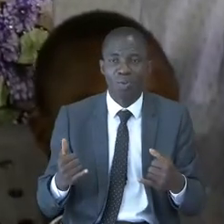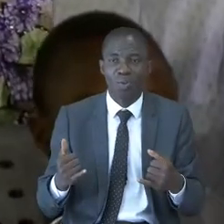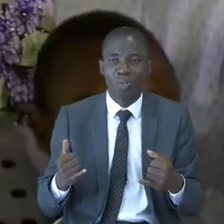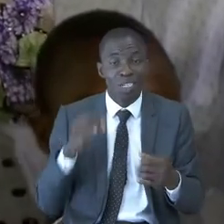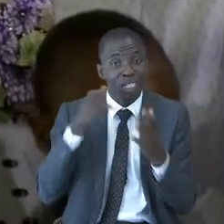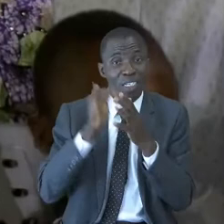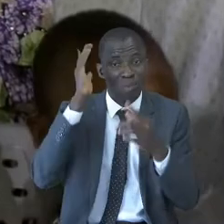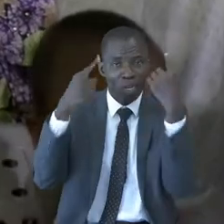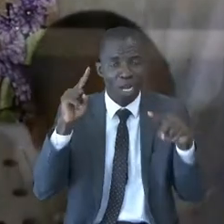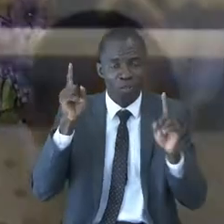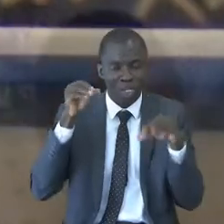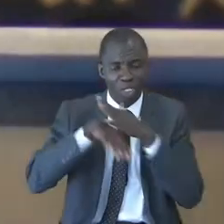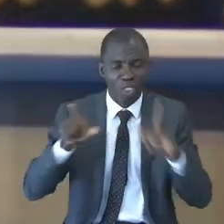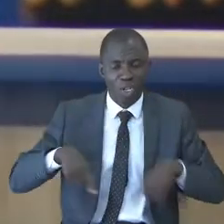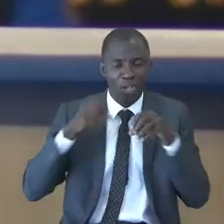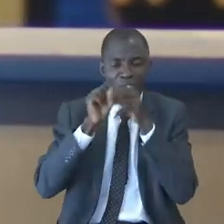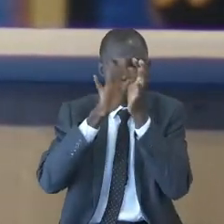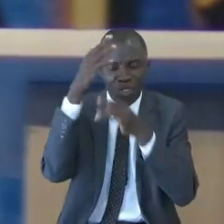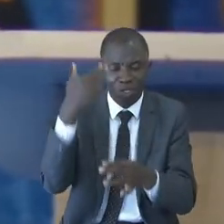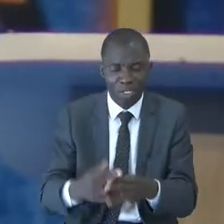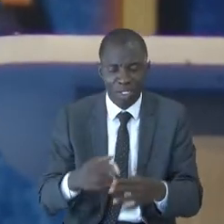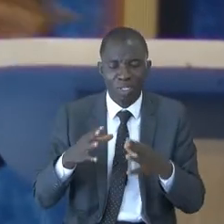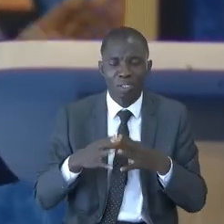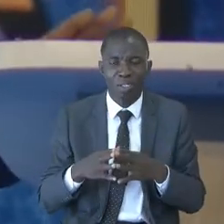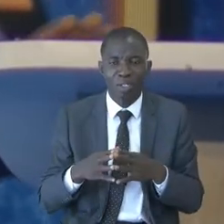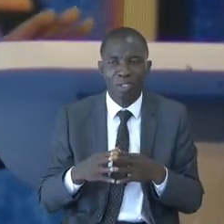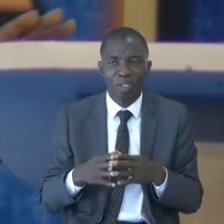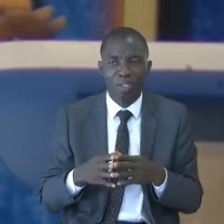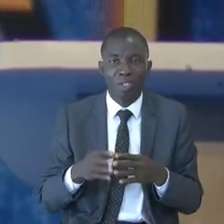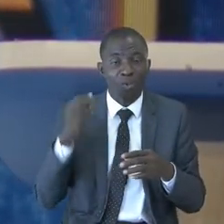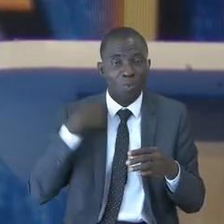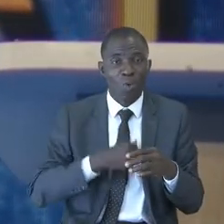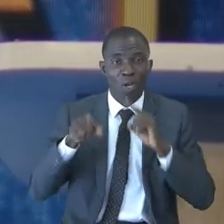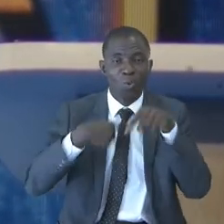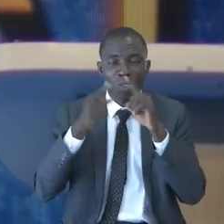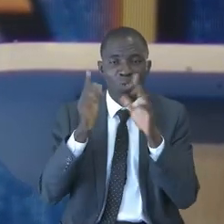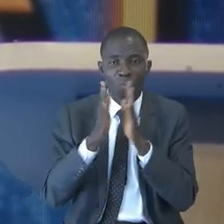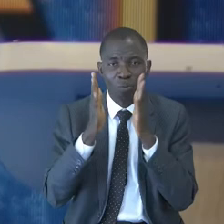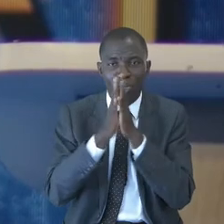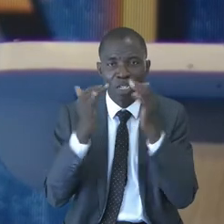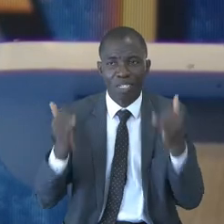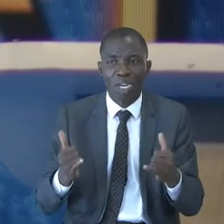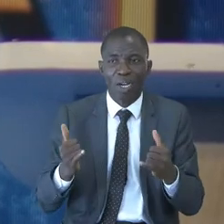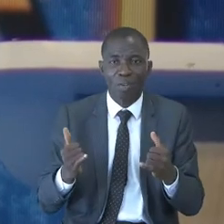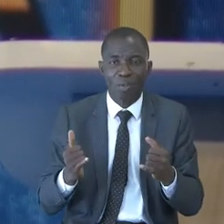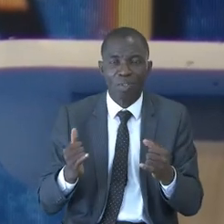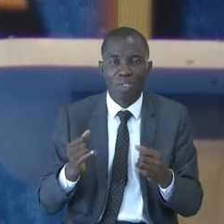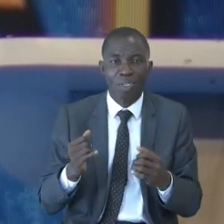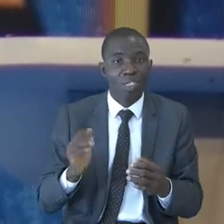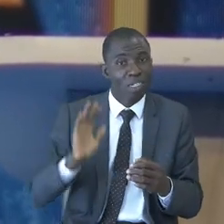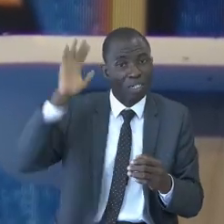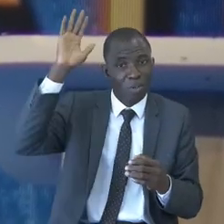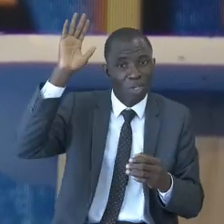It's going to happen in your life. Amen. We're going to pray now. You raise up your hand if you need healing,